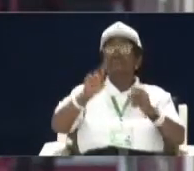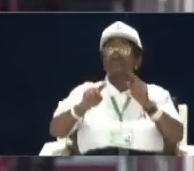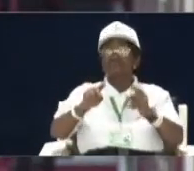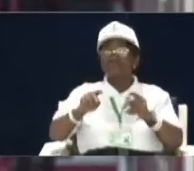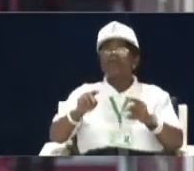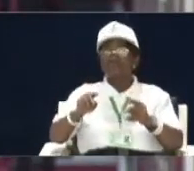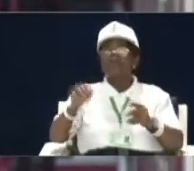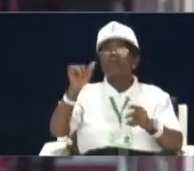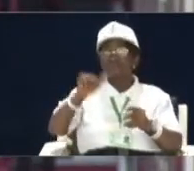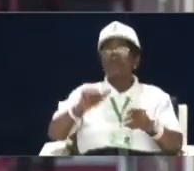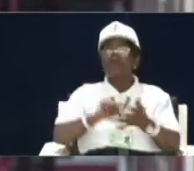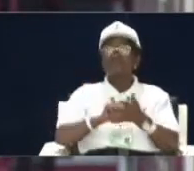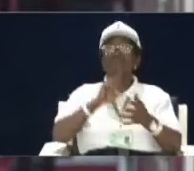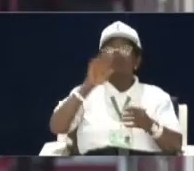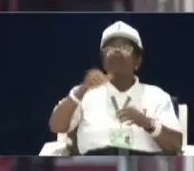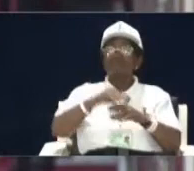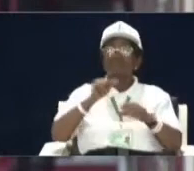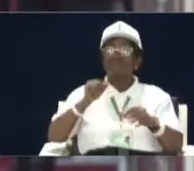people in the world.